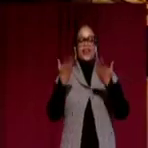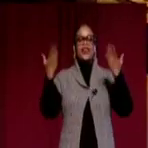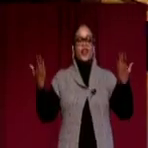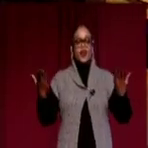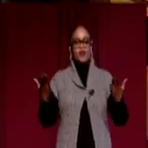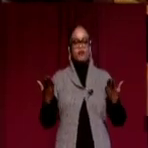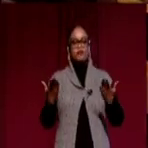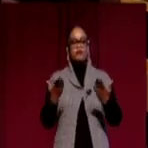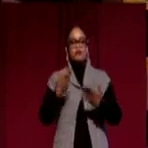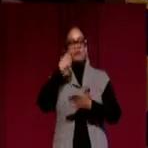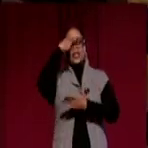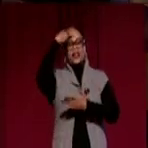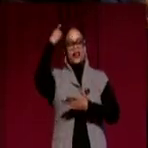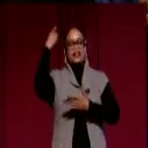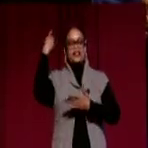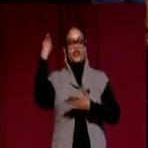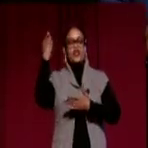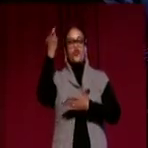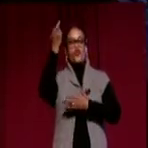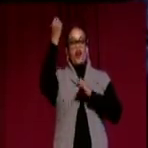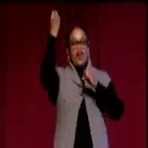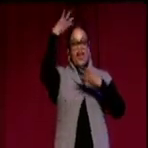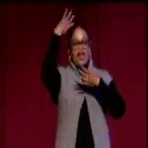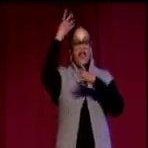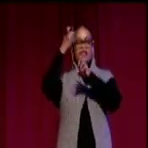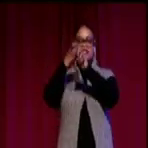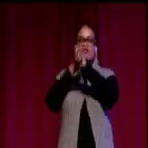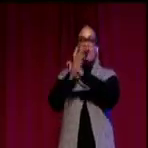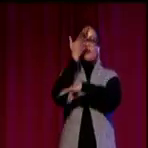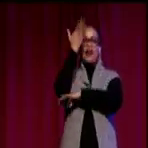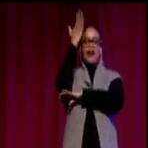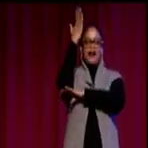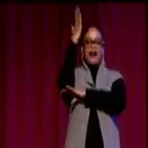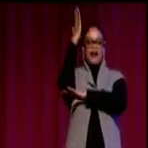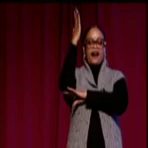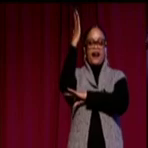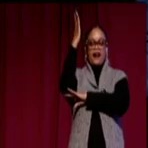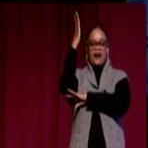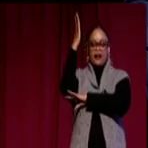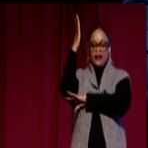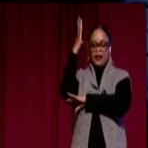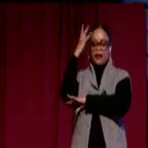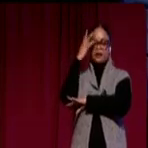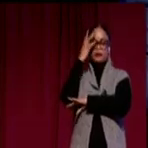here. It's by the grace of